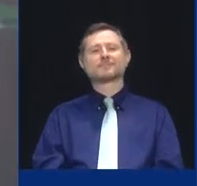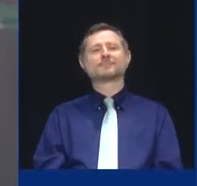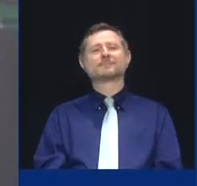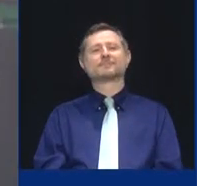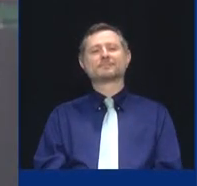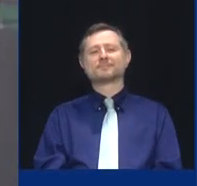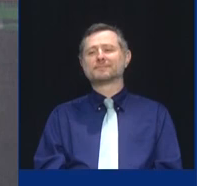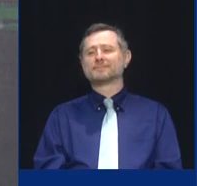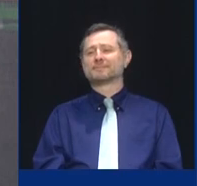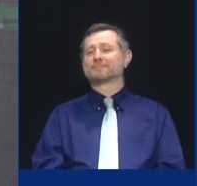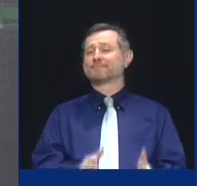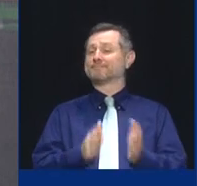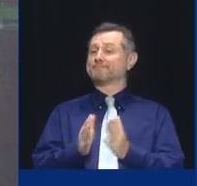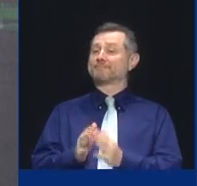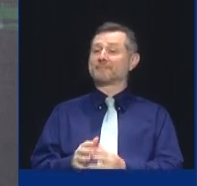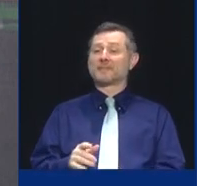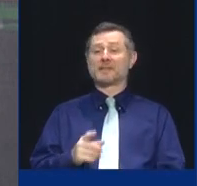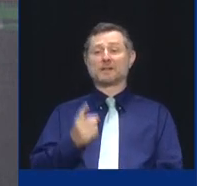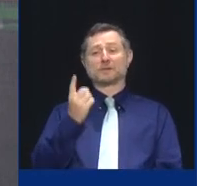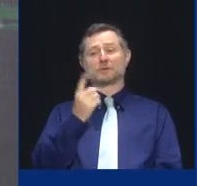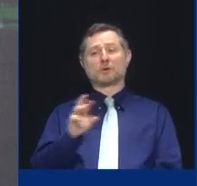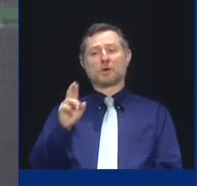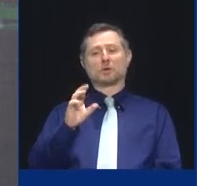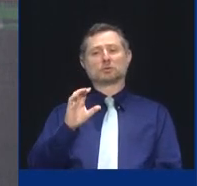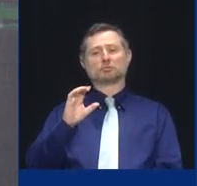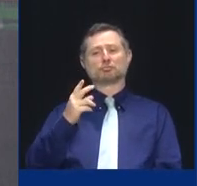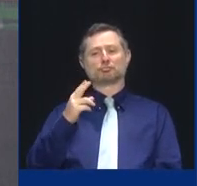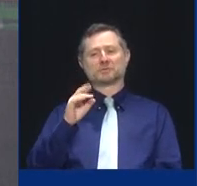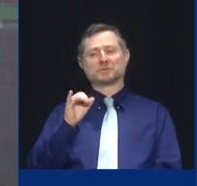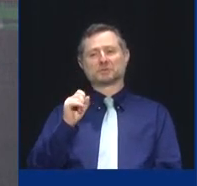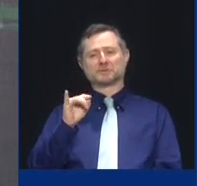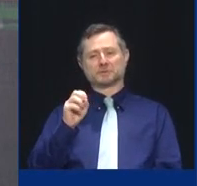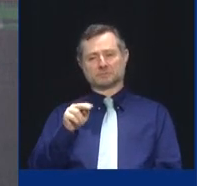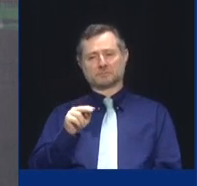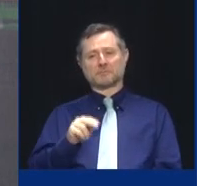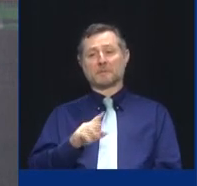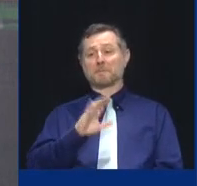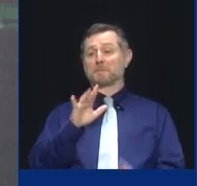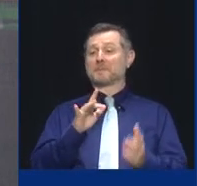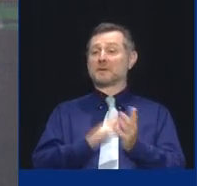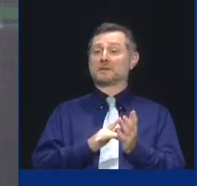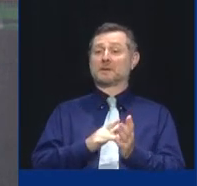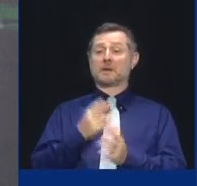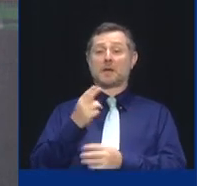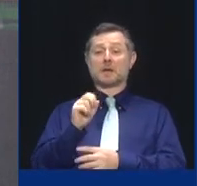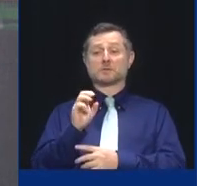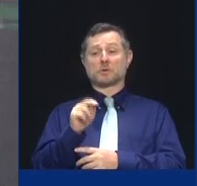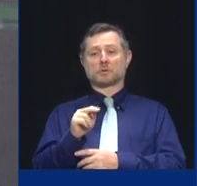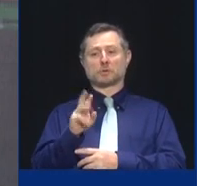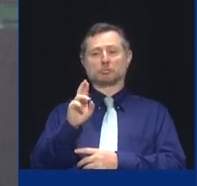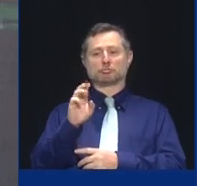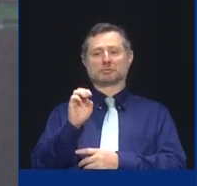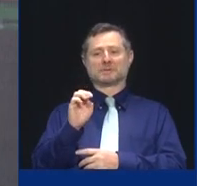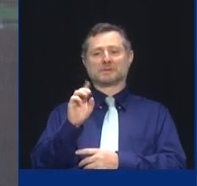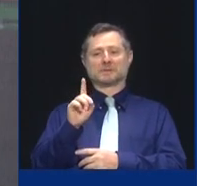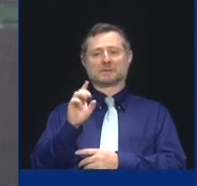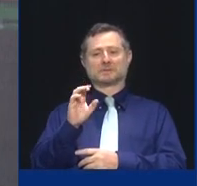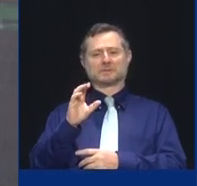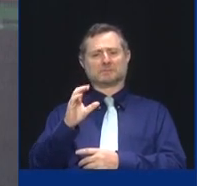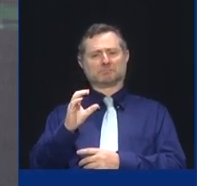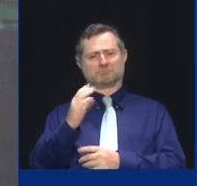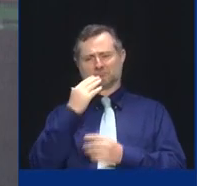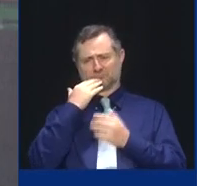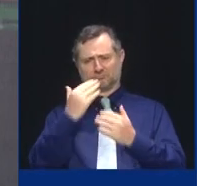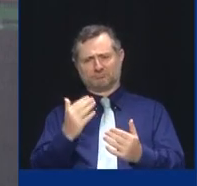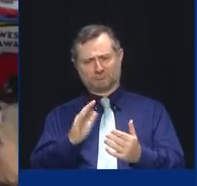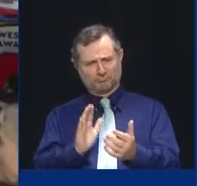We have Dr. Donald Christian from the Mid-Hudson REDC. Thank you for the work. Thank you for your guidance. Stand up. Let's give Don a